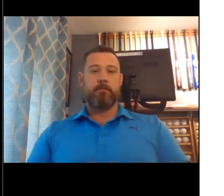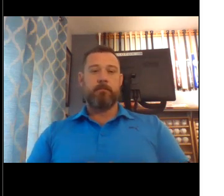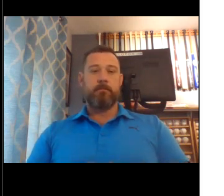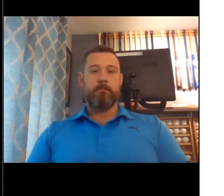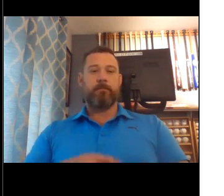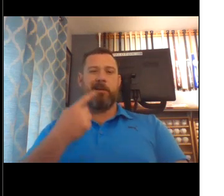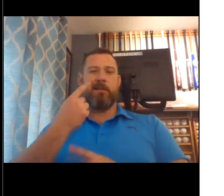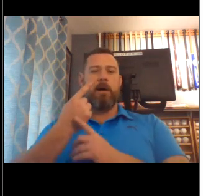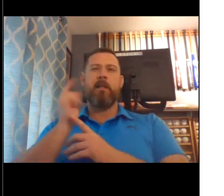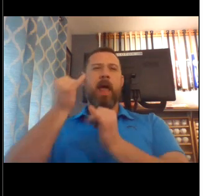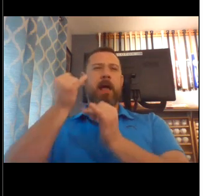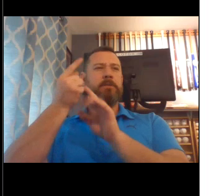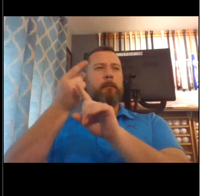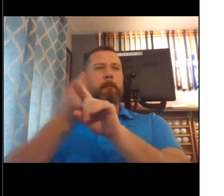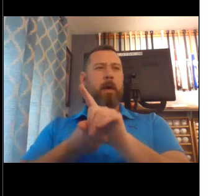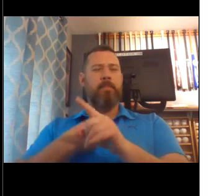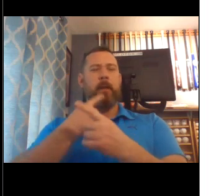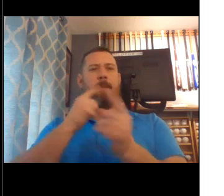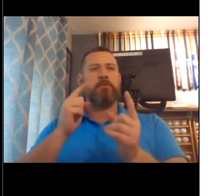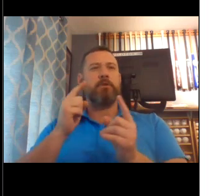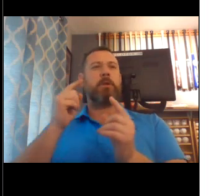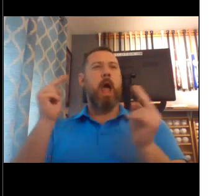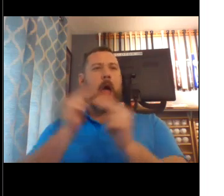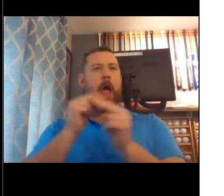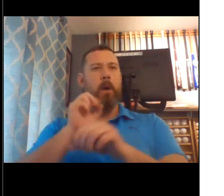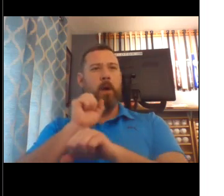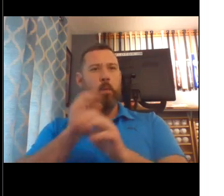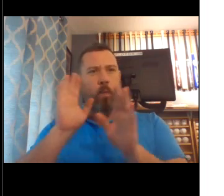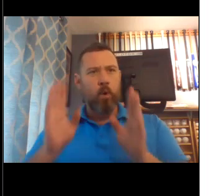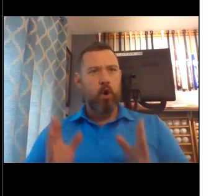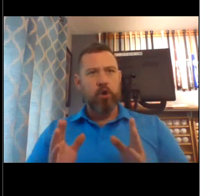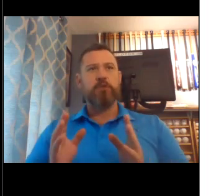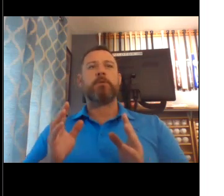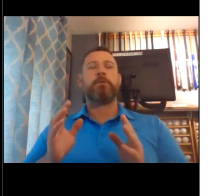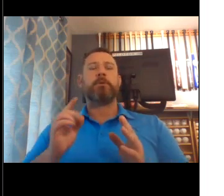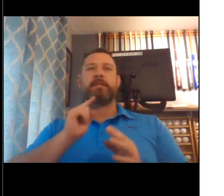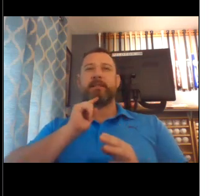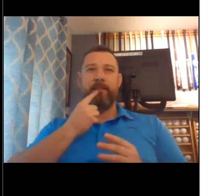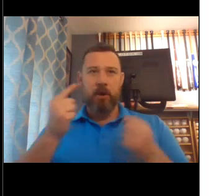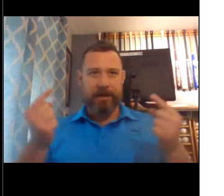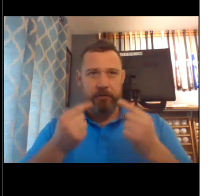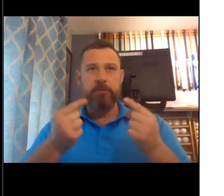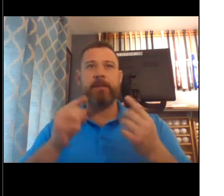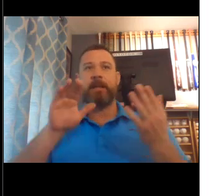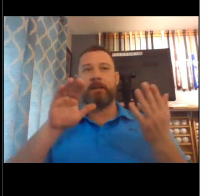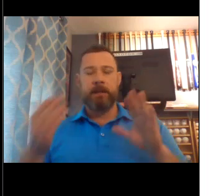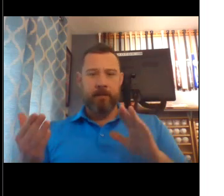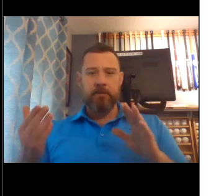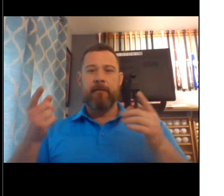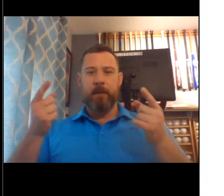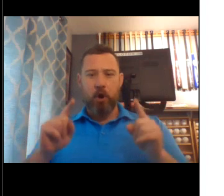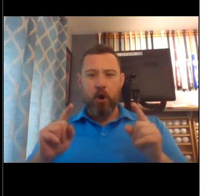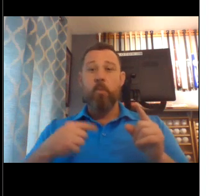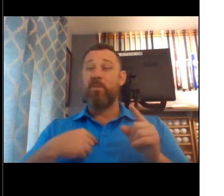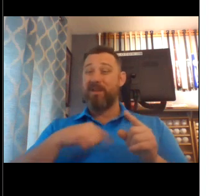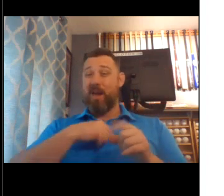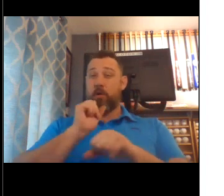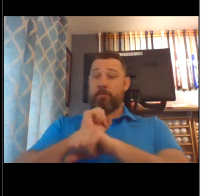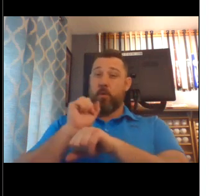I mentioned about highway workers and the severe injuries and deaths that have been occurring with not only our own employees, but